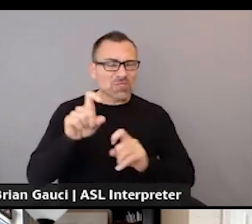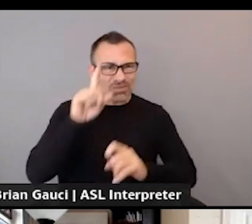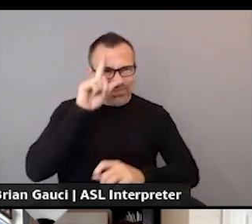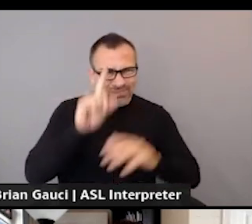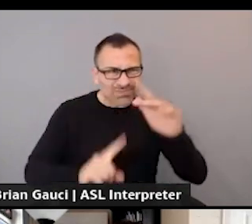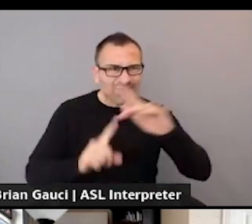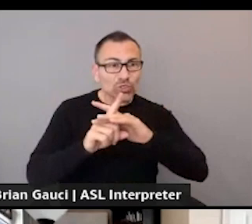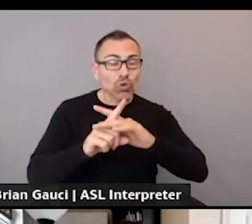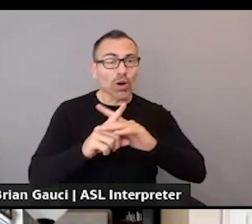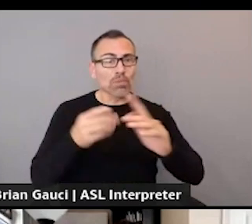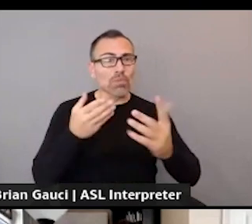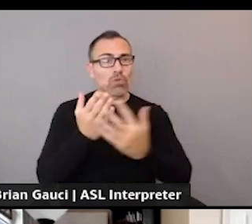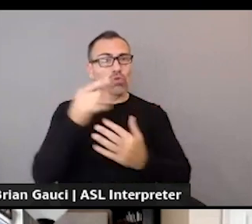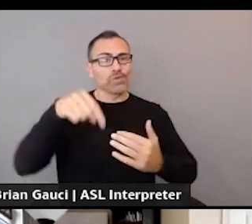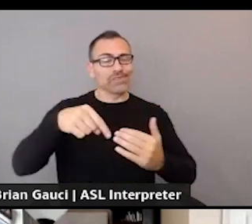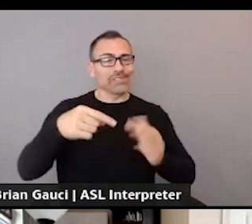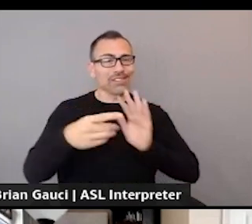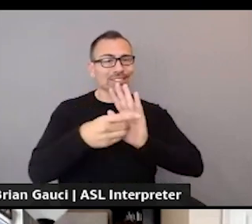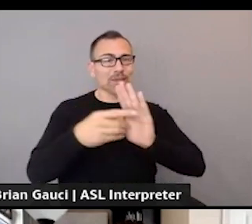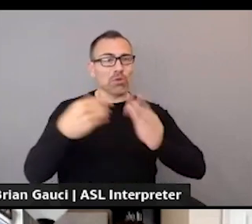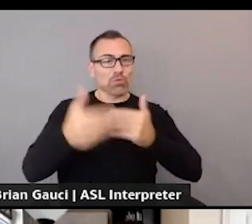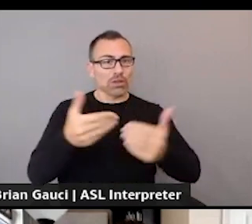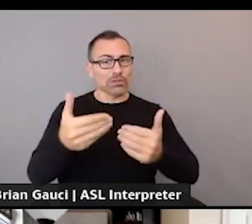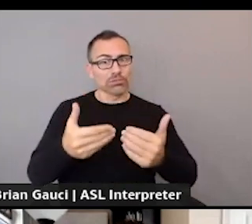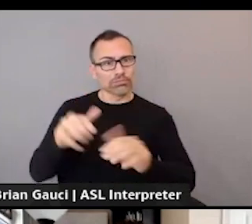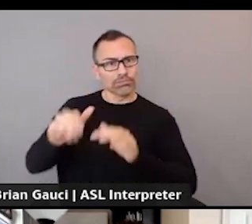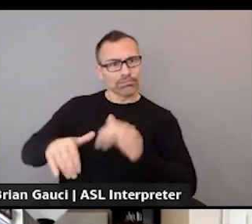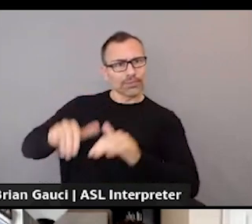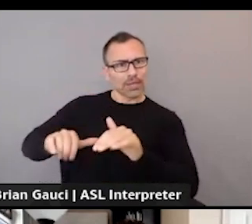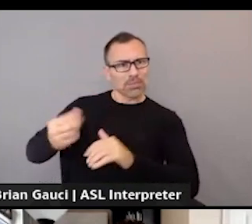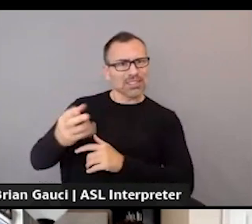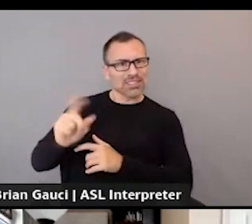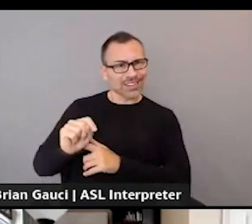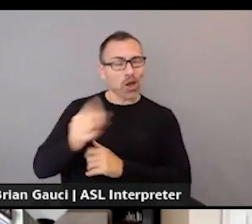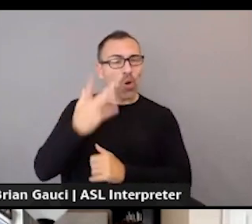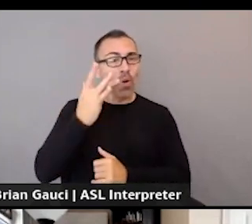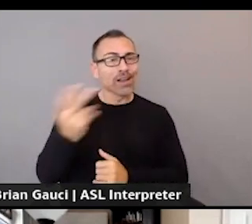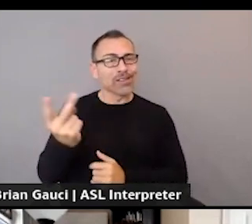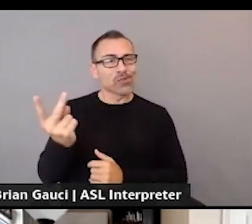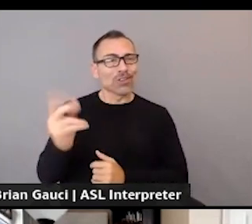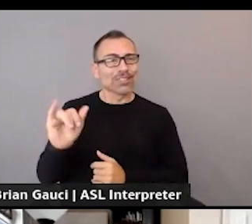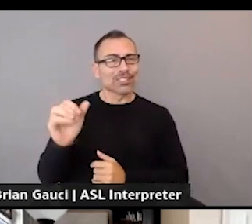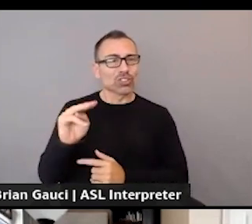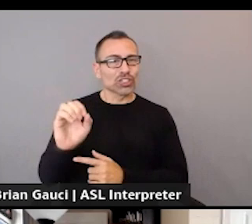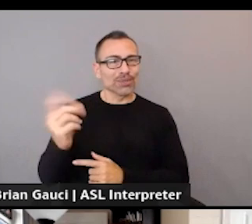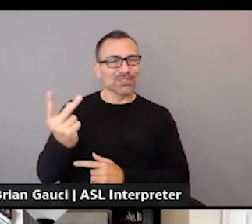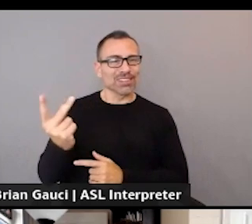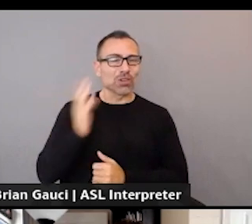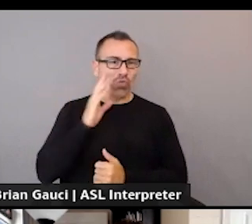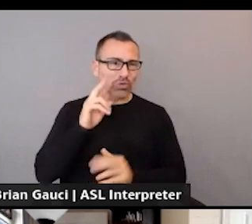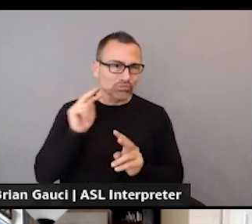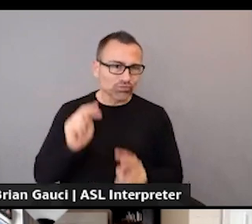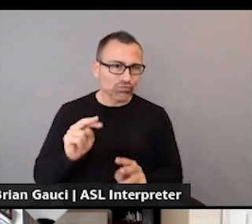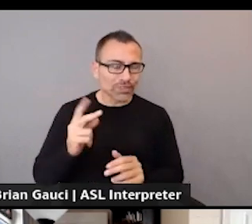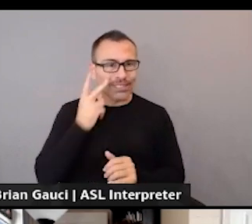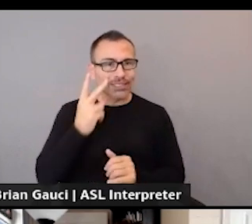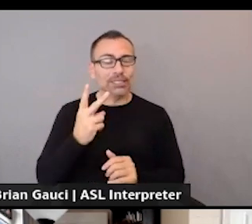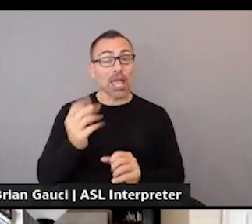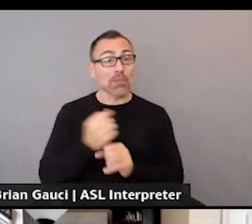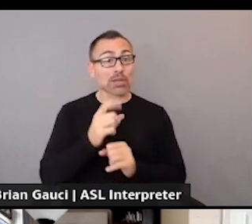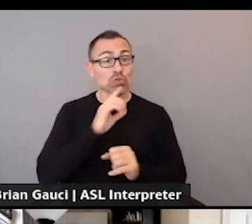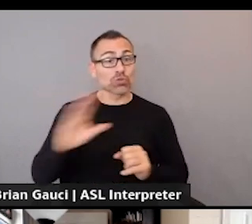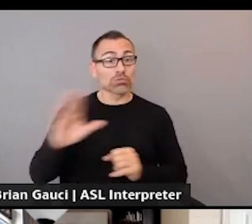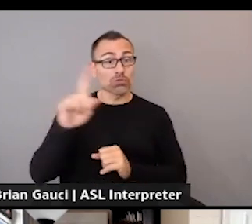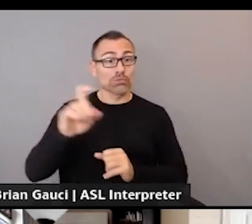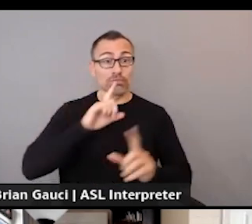through the demo, put them in the chat. James and I are going to be looking at the chat to make sure that your questions are answered.